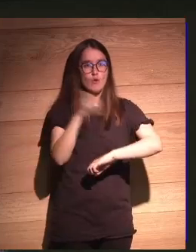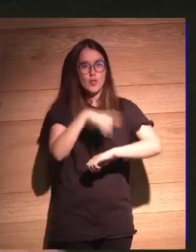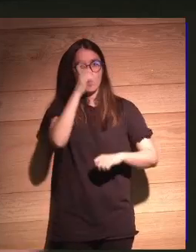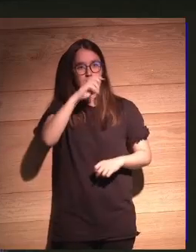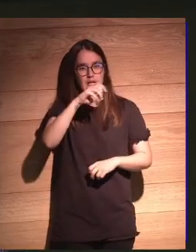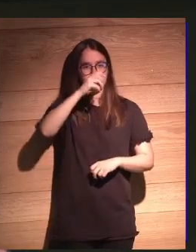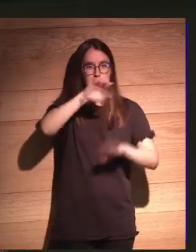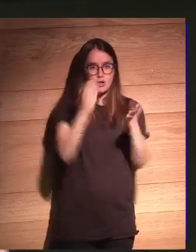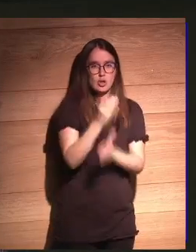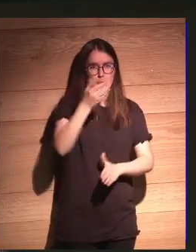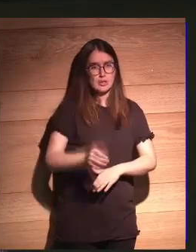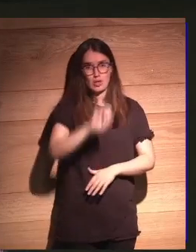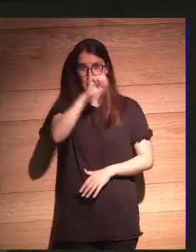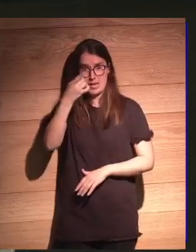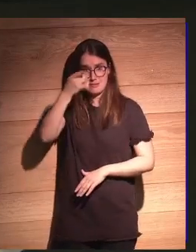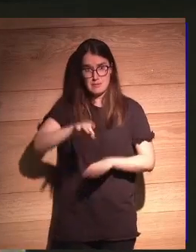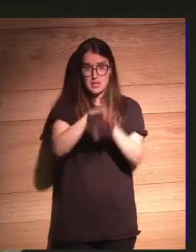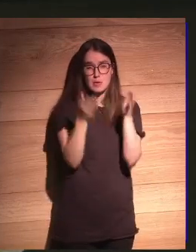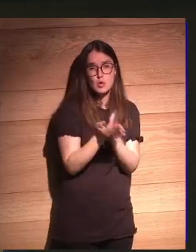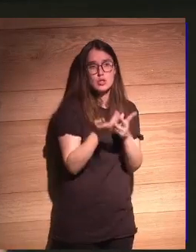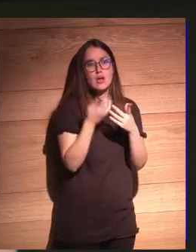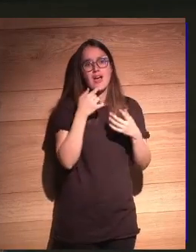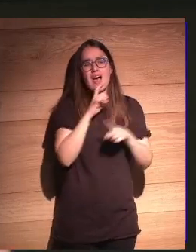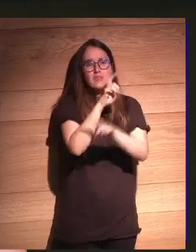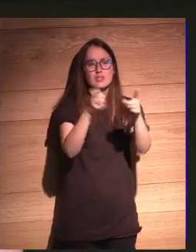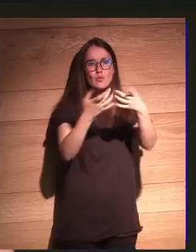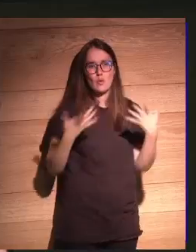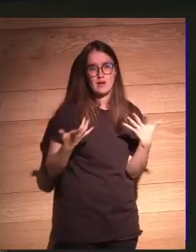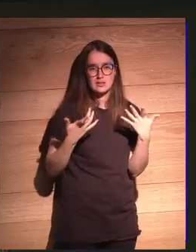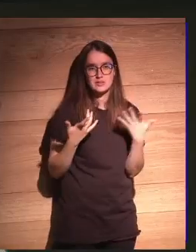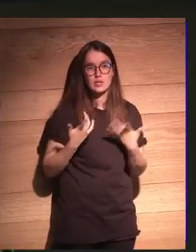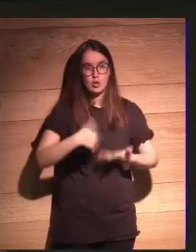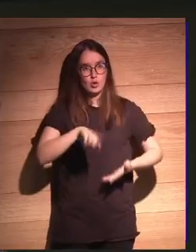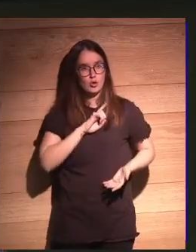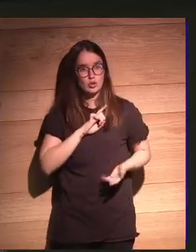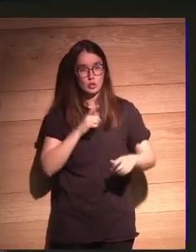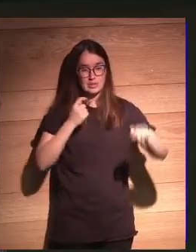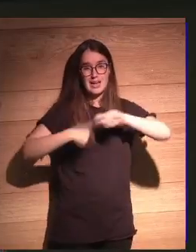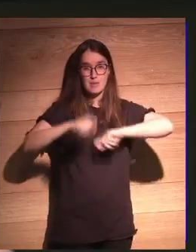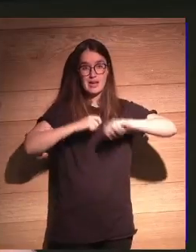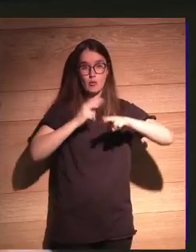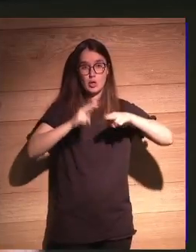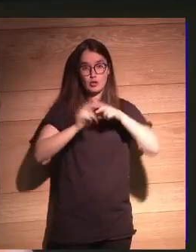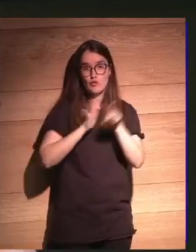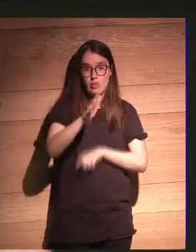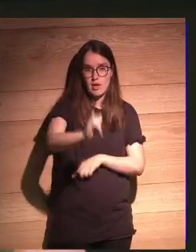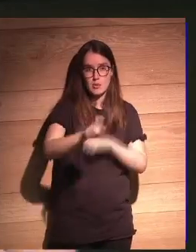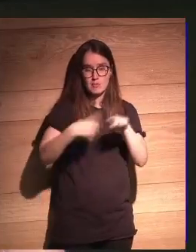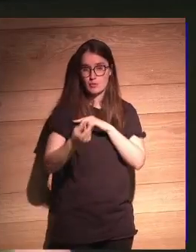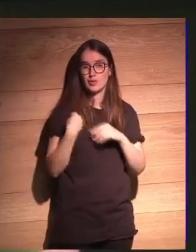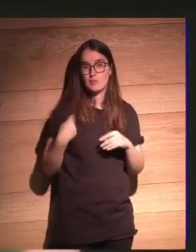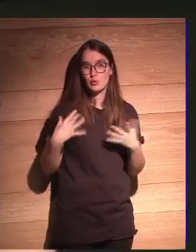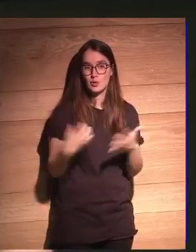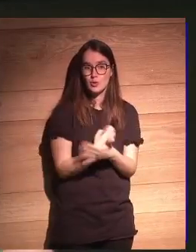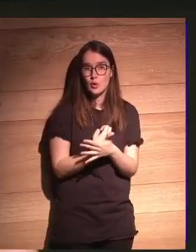2,500 houses to Sora and Goldman Sachs. So the signal for international market is not just we have intervened the market from the